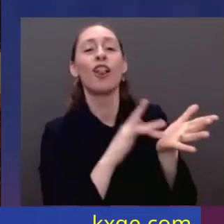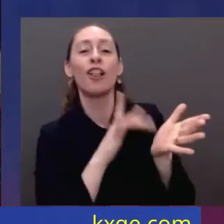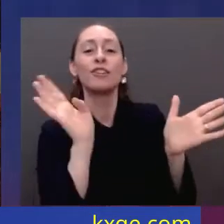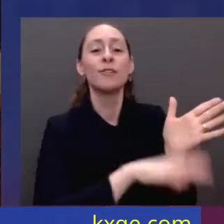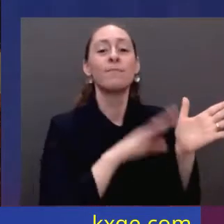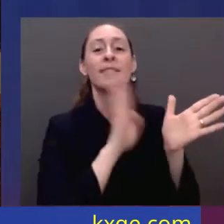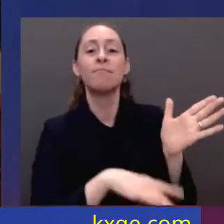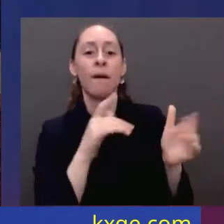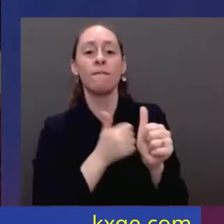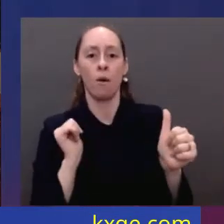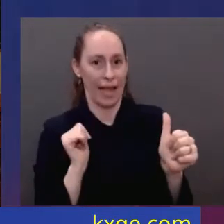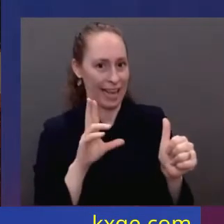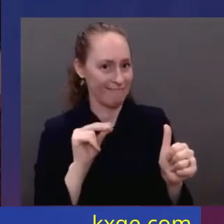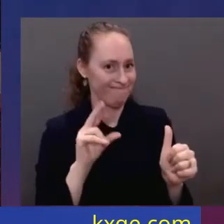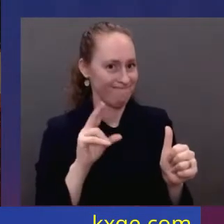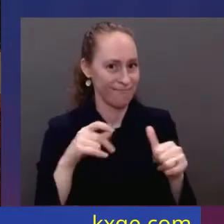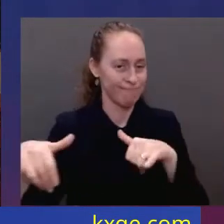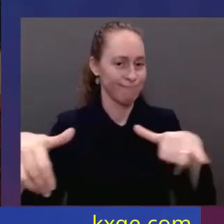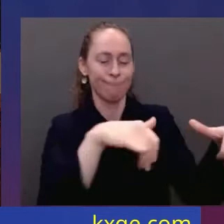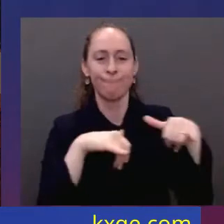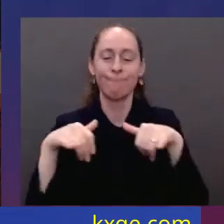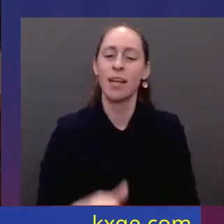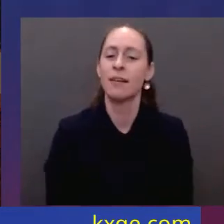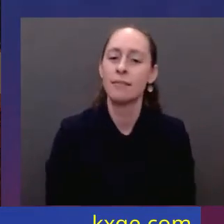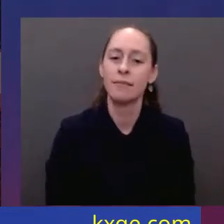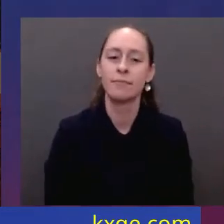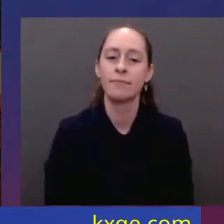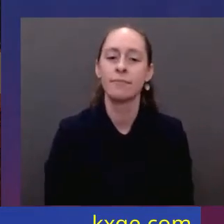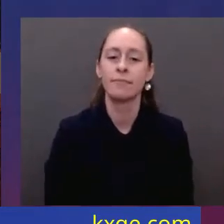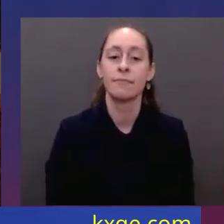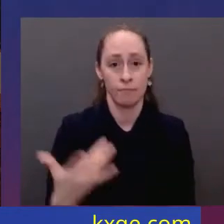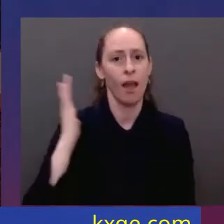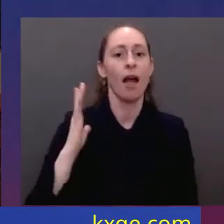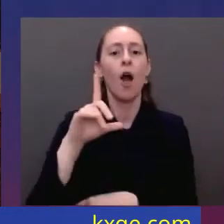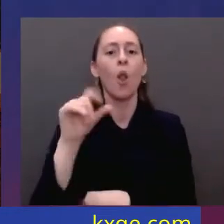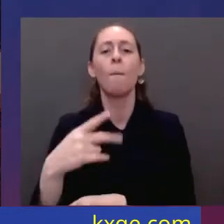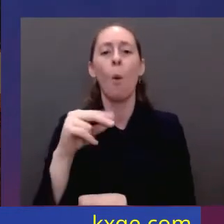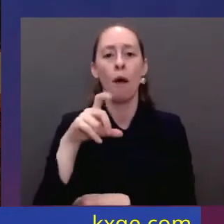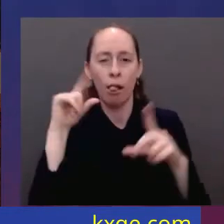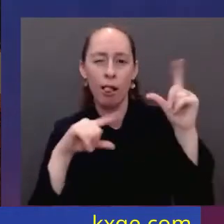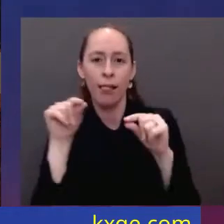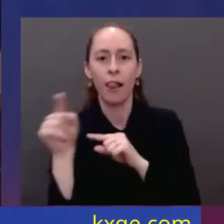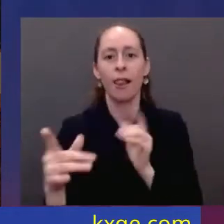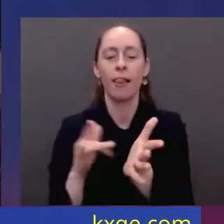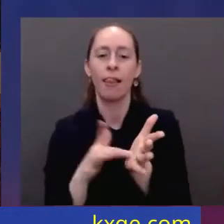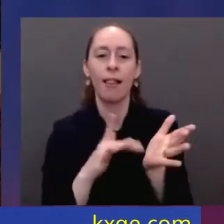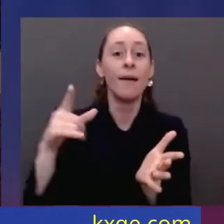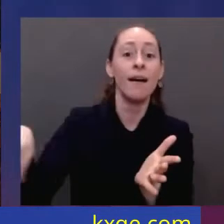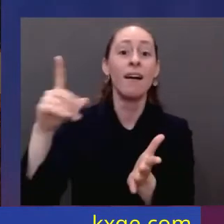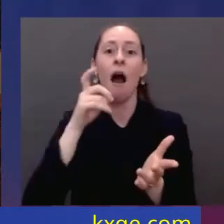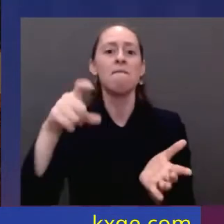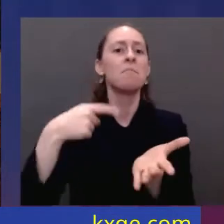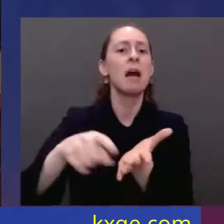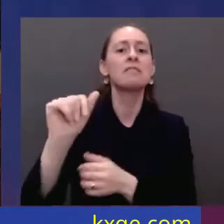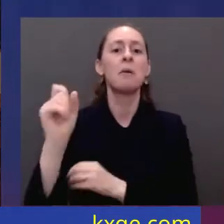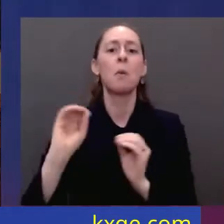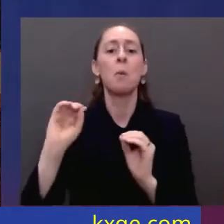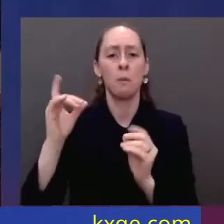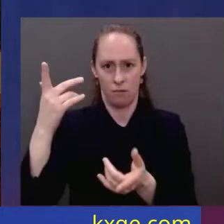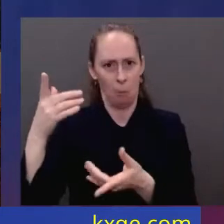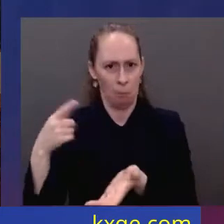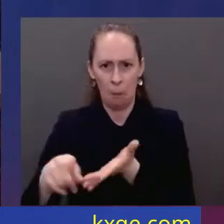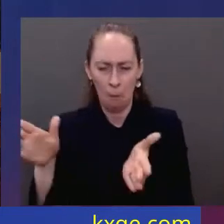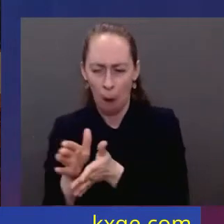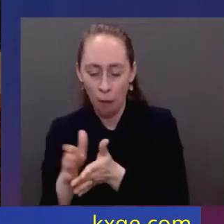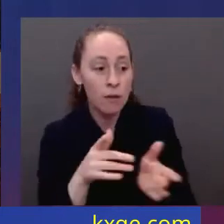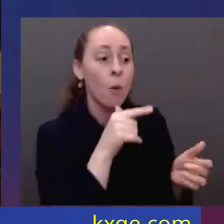That's why I proposed closing loopholes for the very wealthy who don't pay a lower tax rate than a teacher and a firefighter. So that's my plan, but we have to go more detail later. I'm going to grow, we will